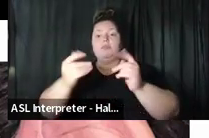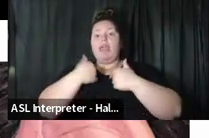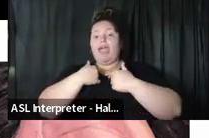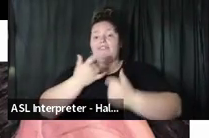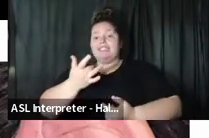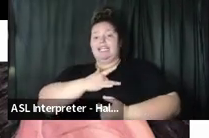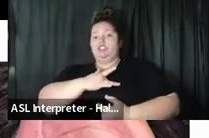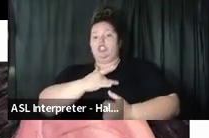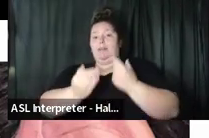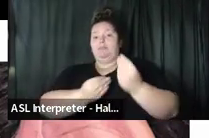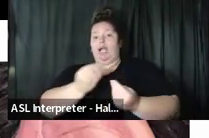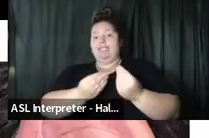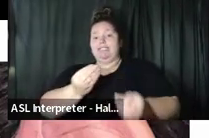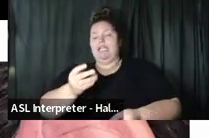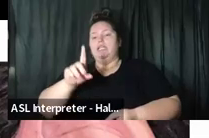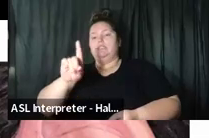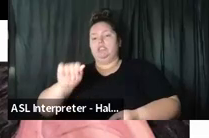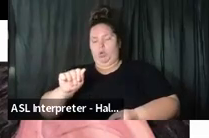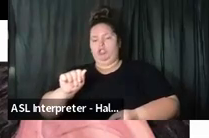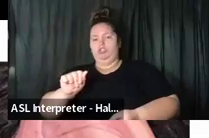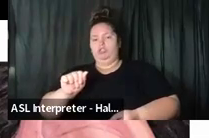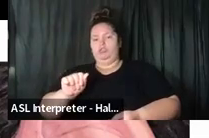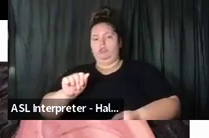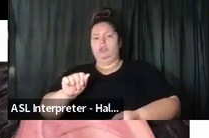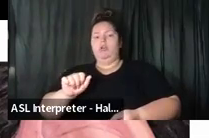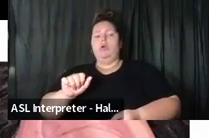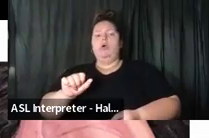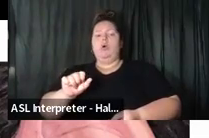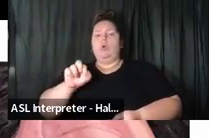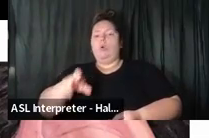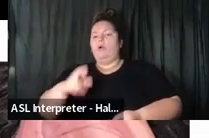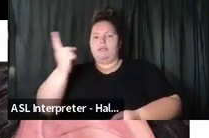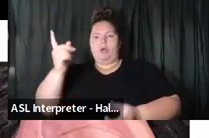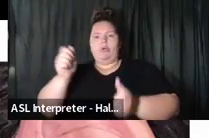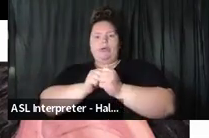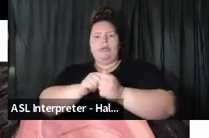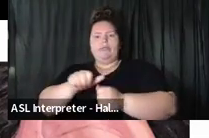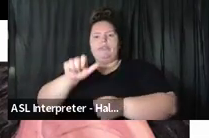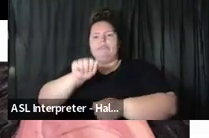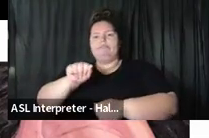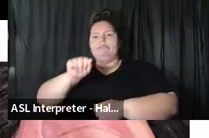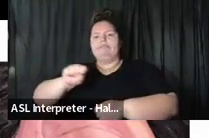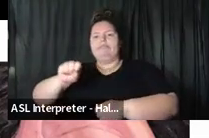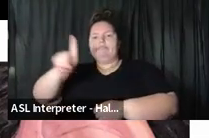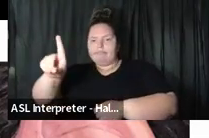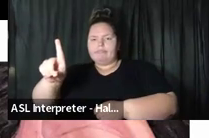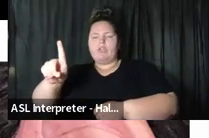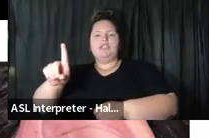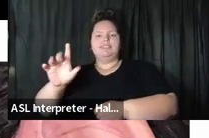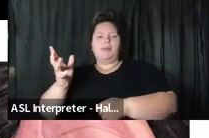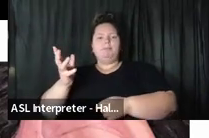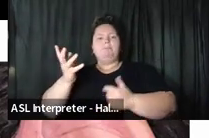sensory processing disorders or someone with autism, how just like sensory can be a really big thing when you're